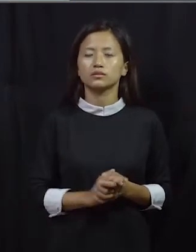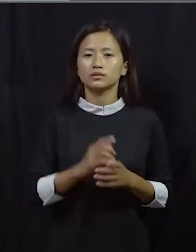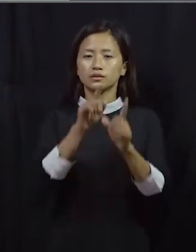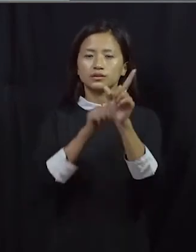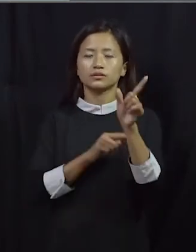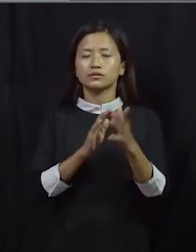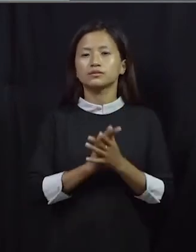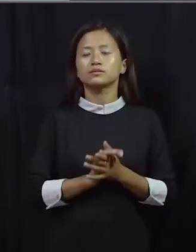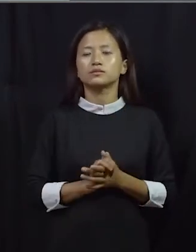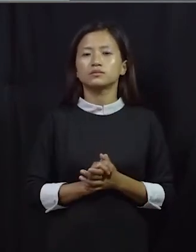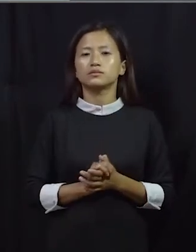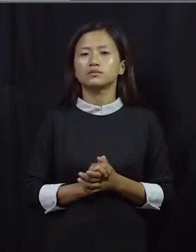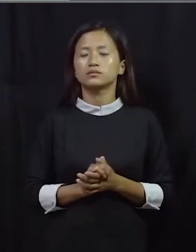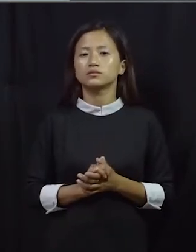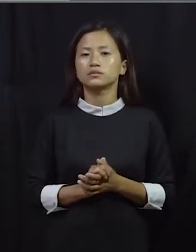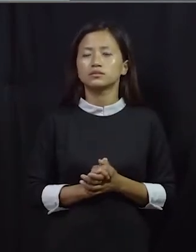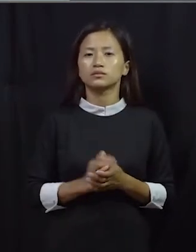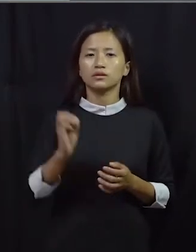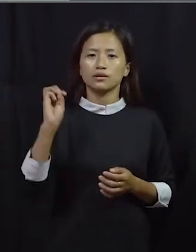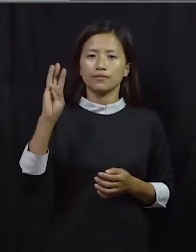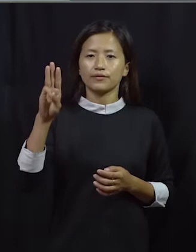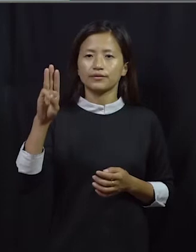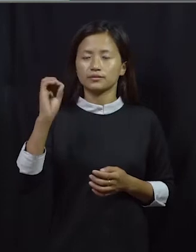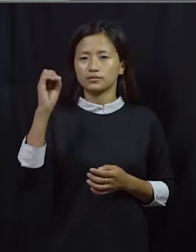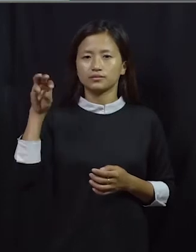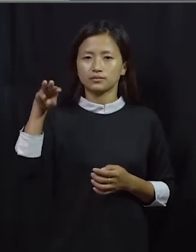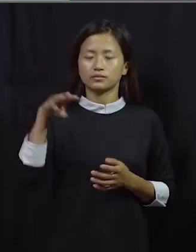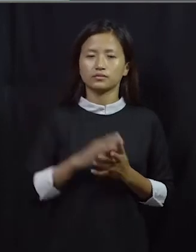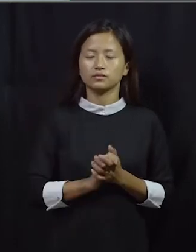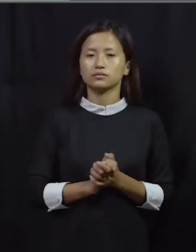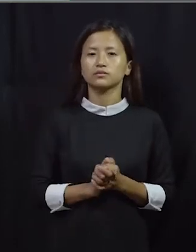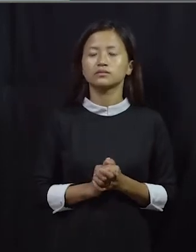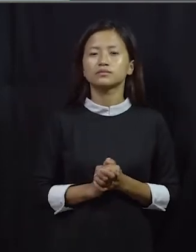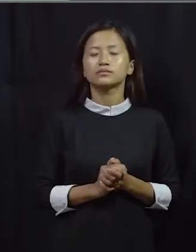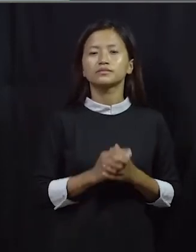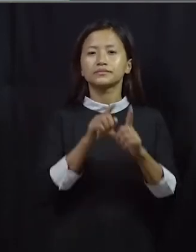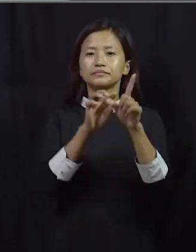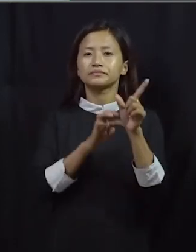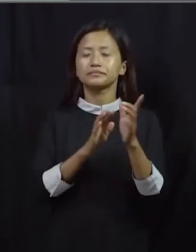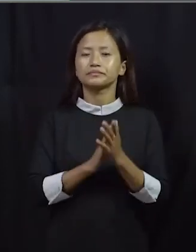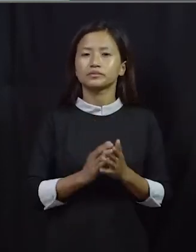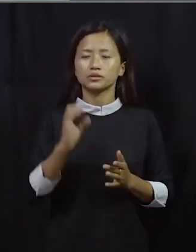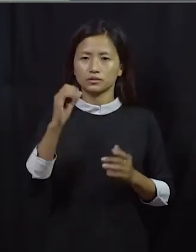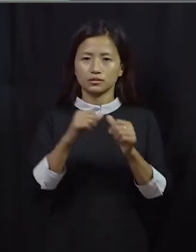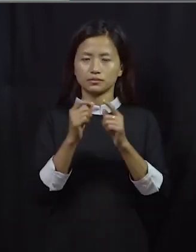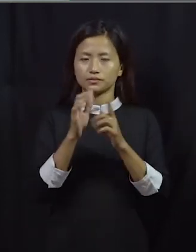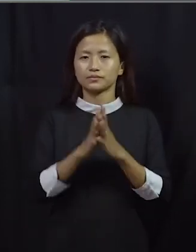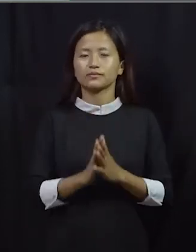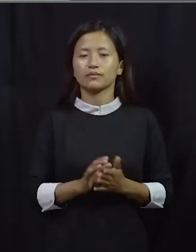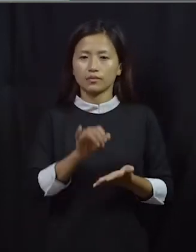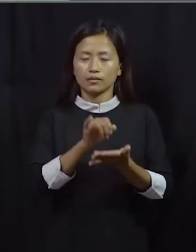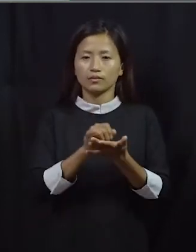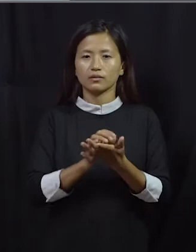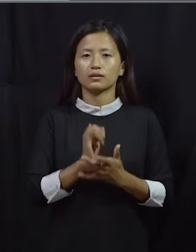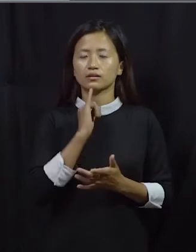Y, that is 30,000. Y has withdrawn 30,000 from his capital. That is,